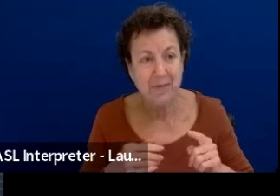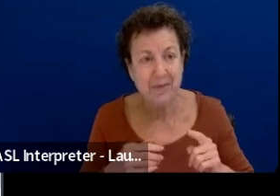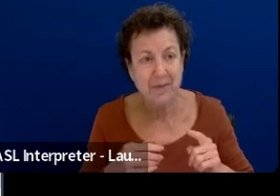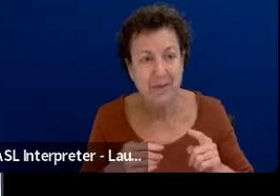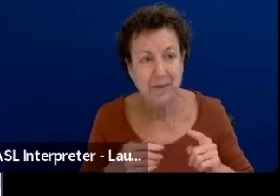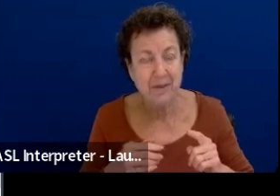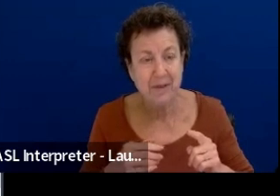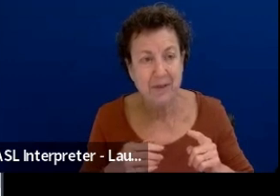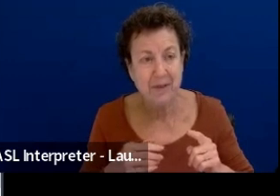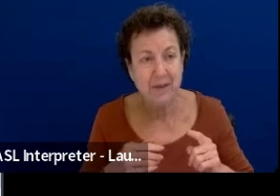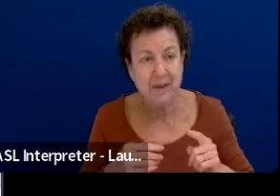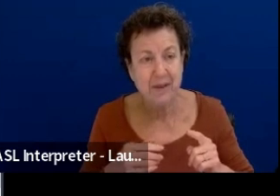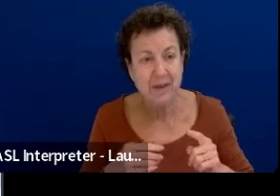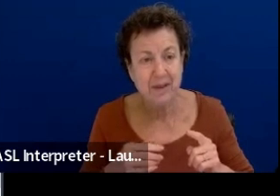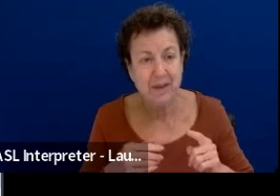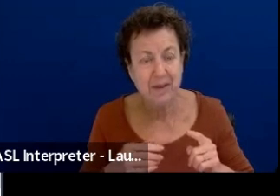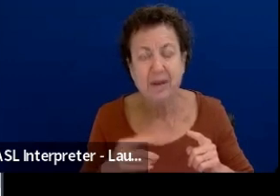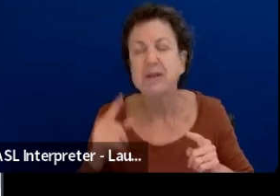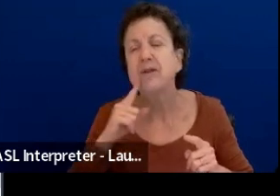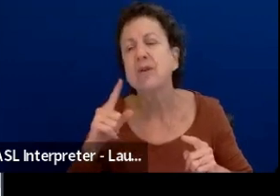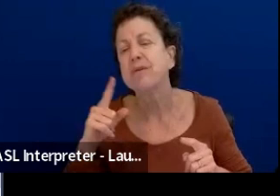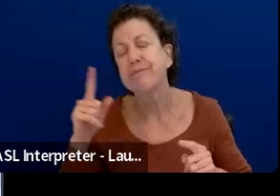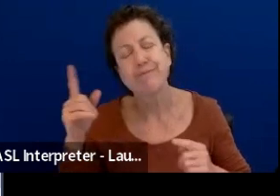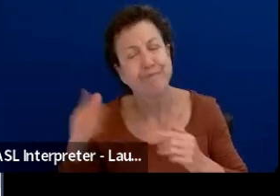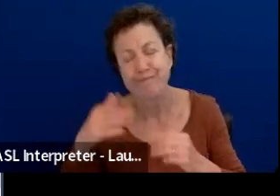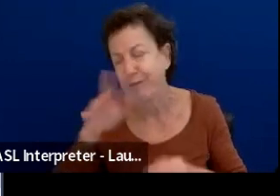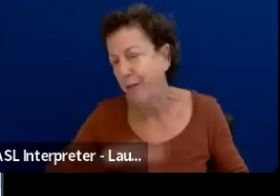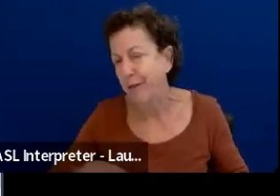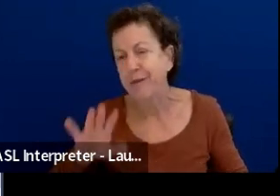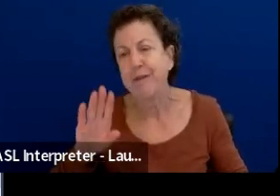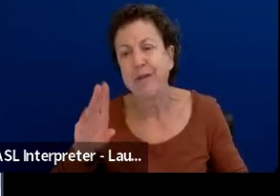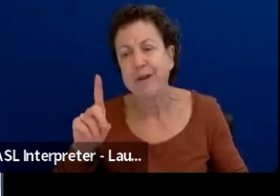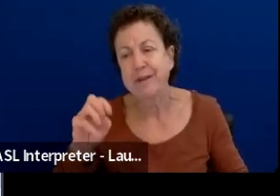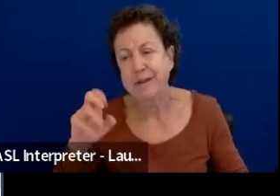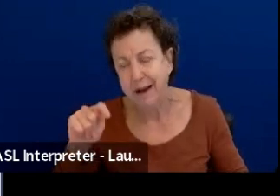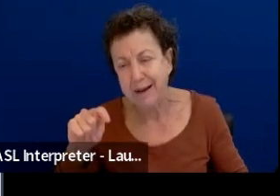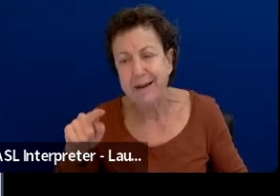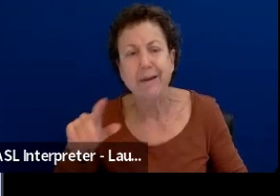on the bill dockets and throughout the general court website.